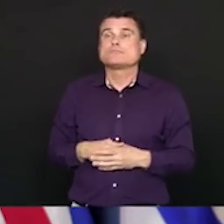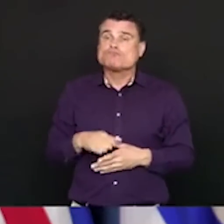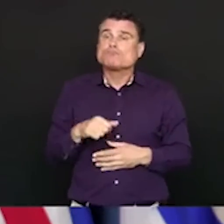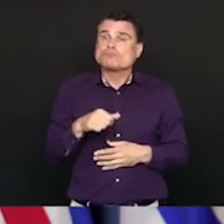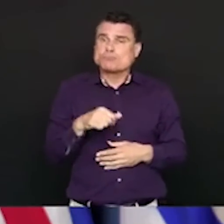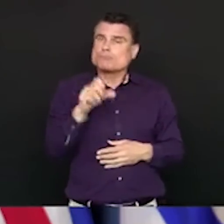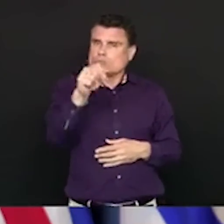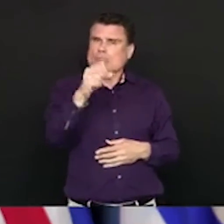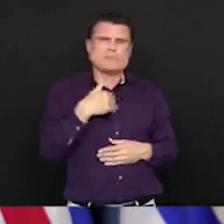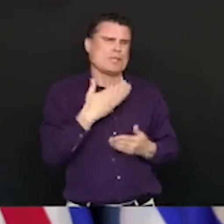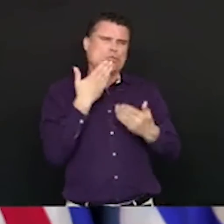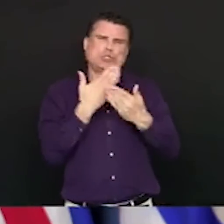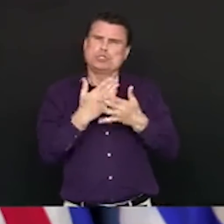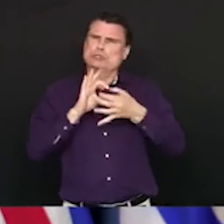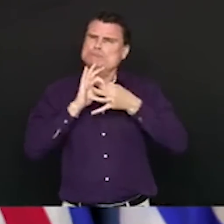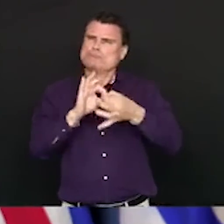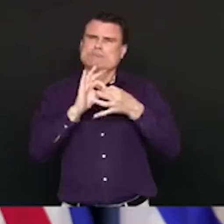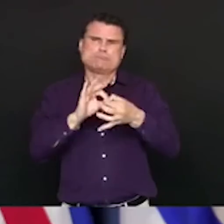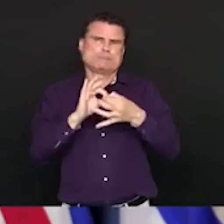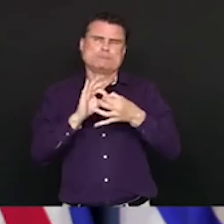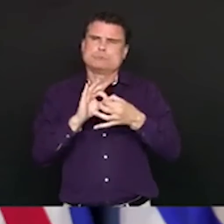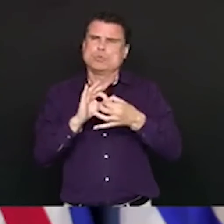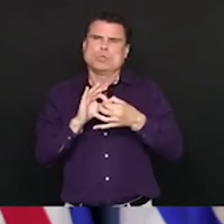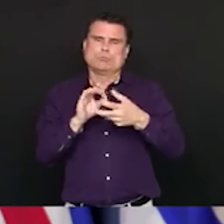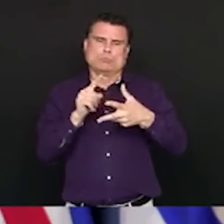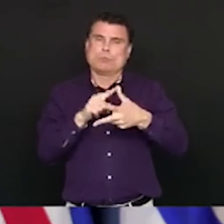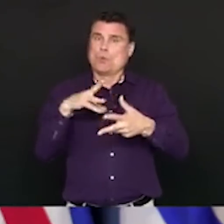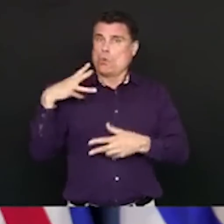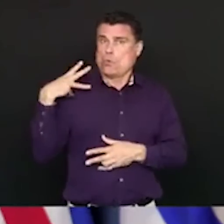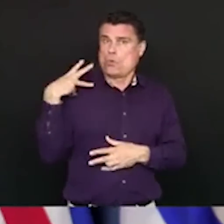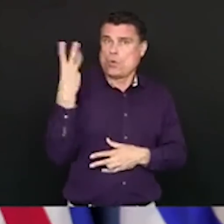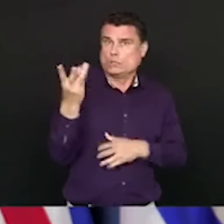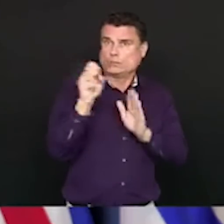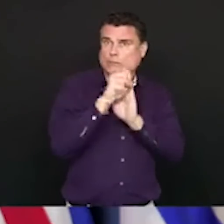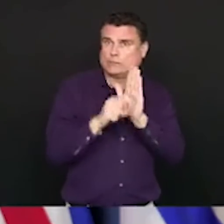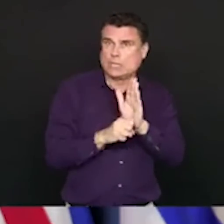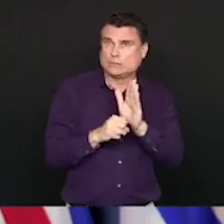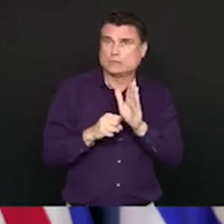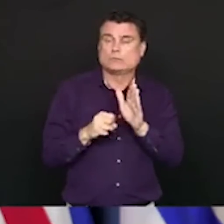Inslee. I haven't spoken with them, and I've lost track of time. I'm in that.